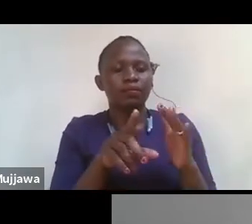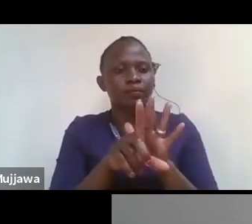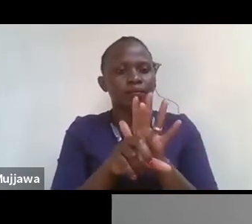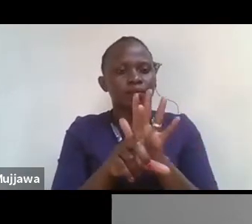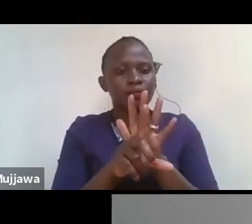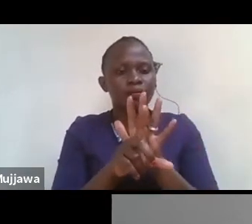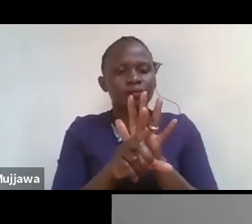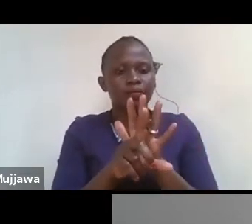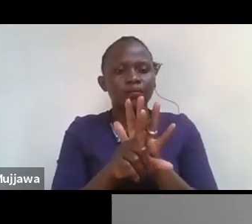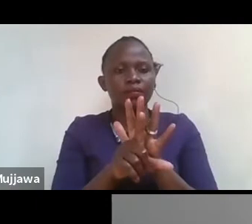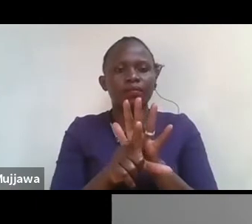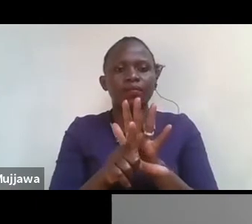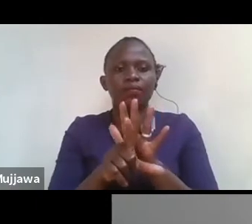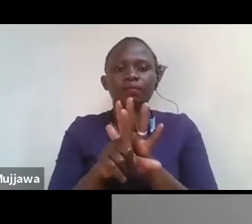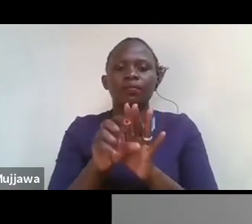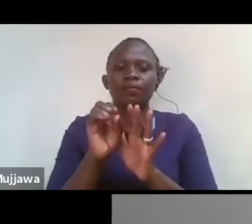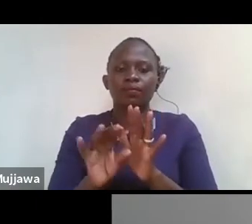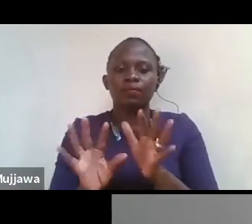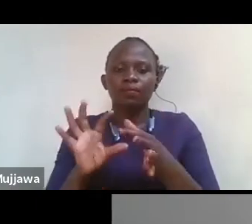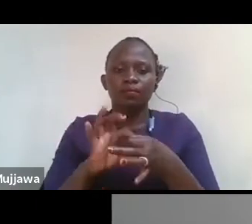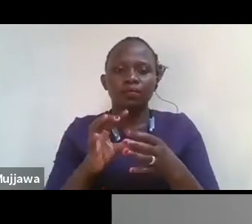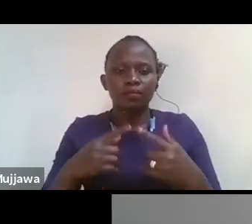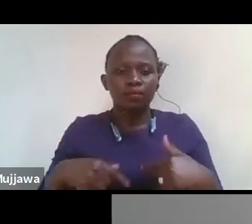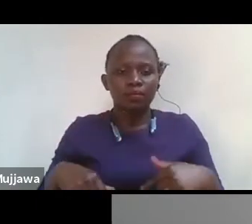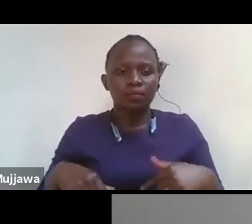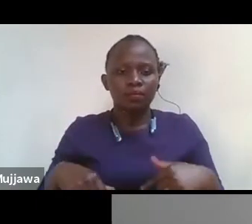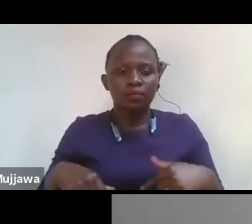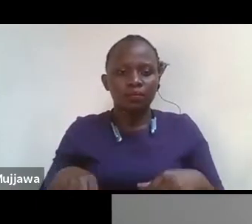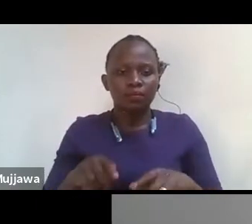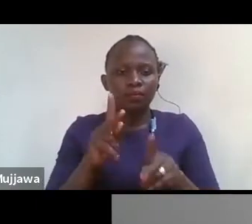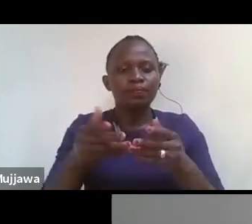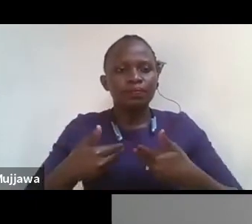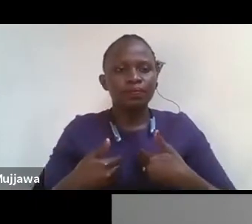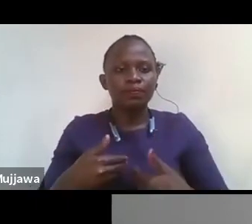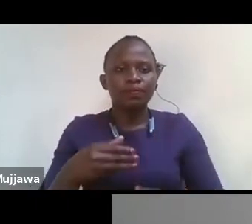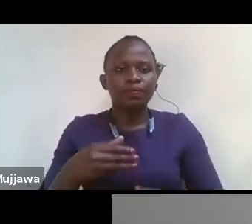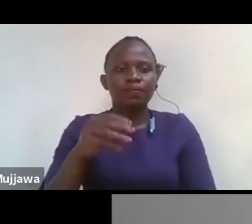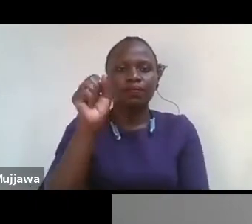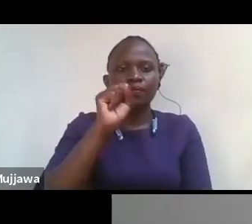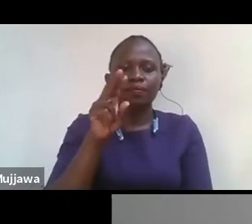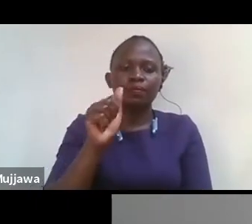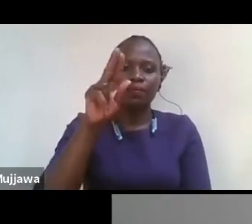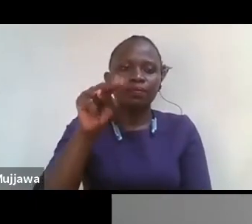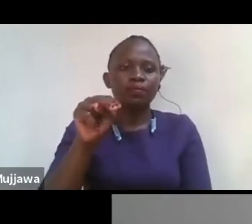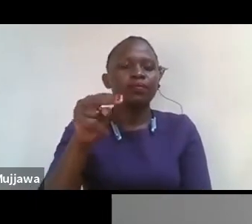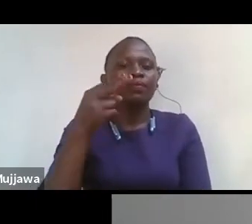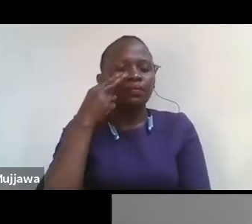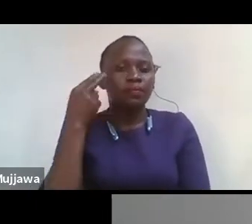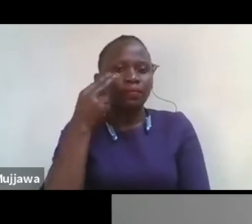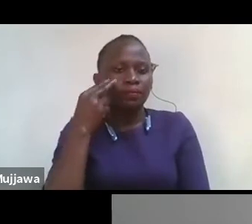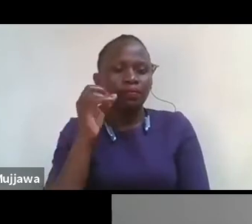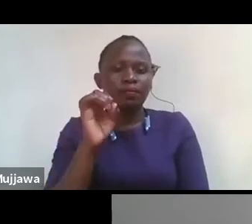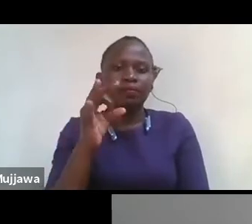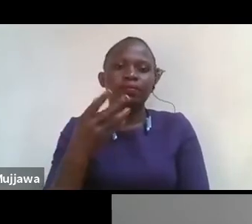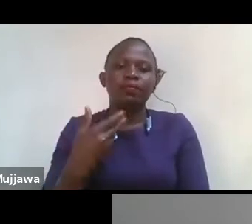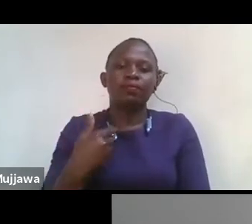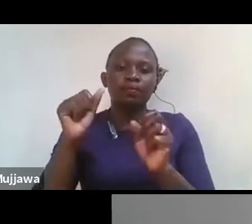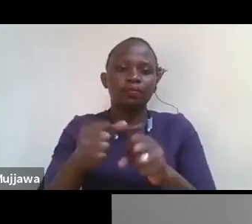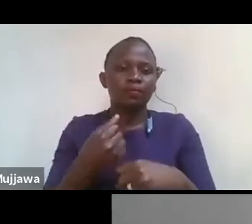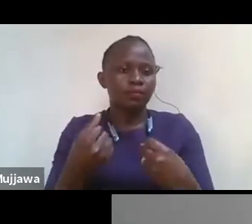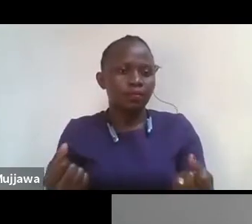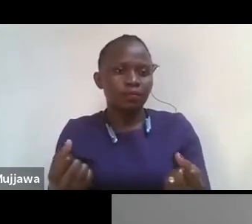joining us as a participant, we do have Susan Mujawa on the sign language. So if you can't, if you have